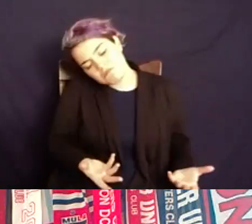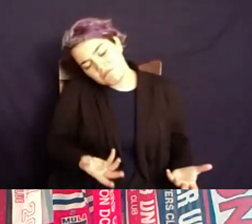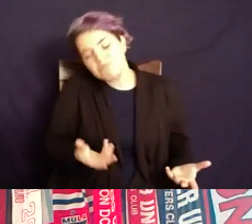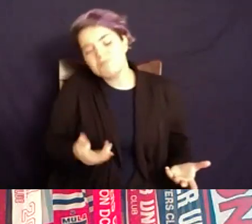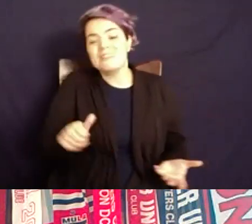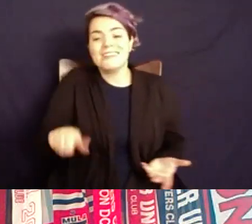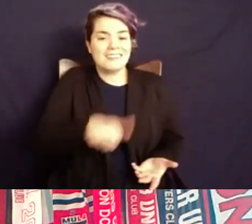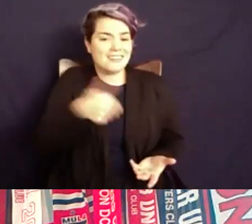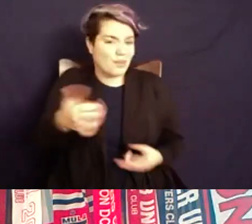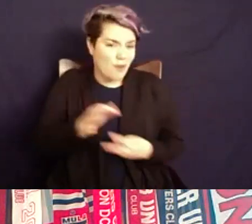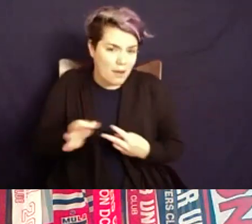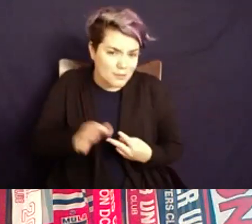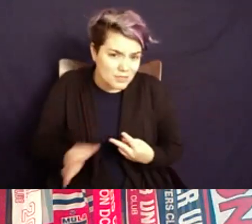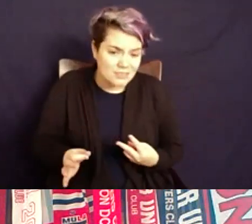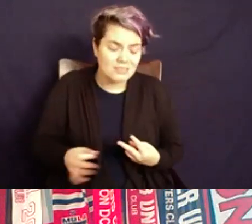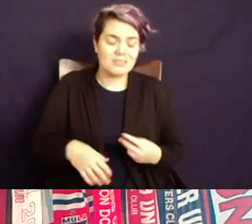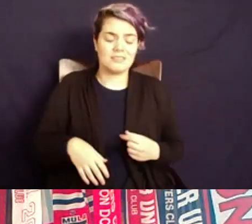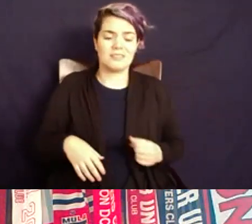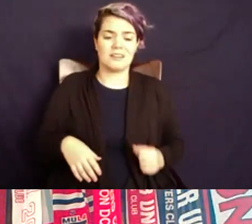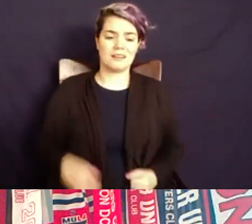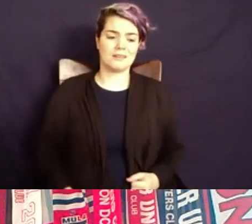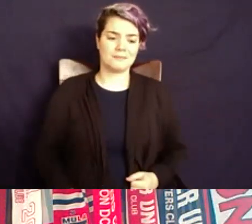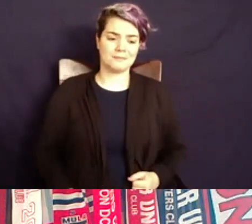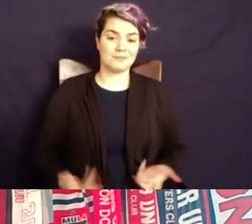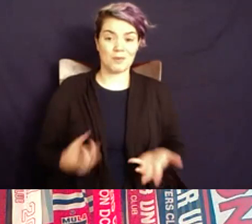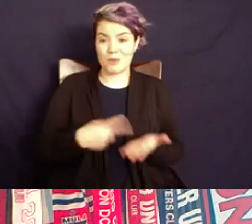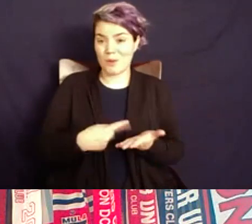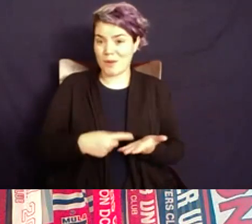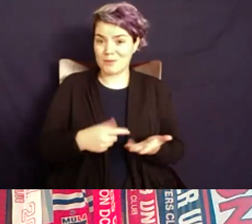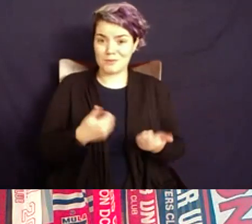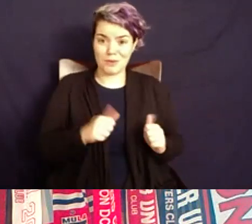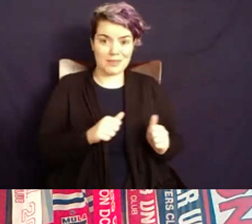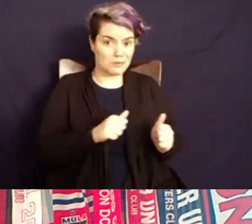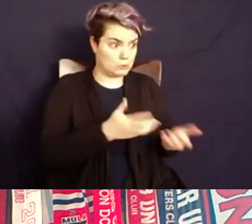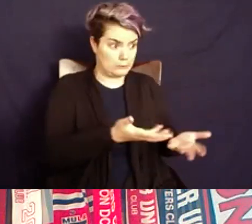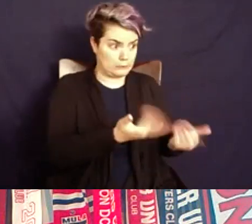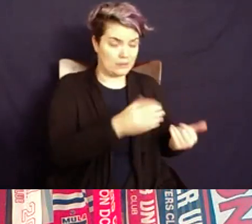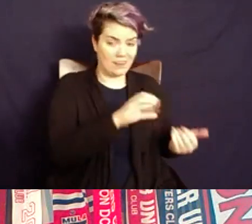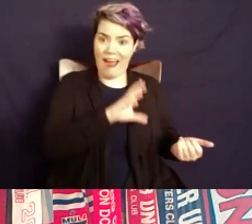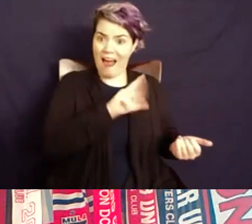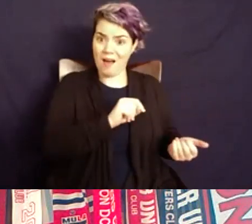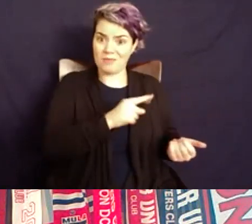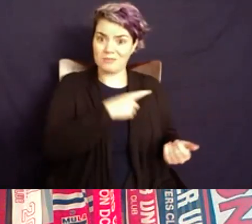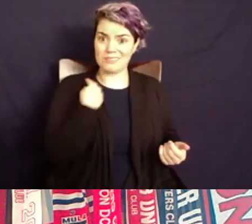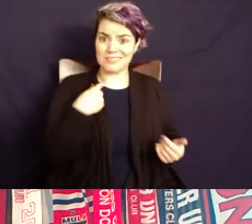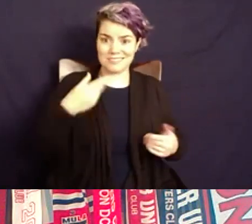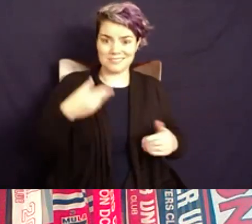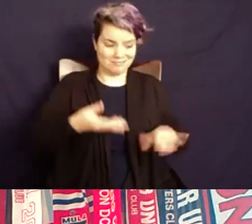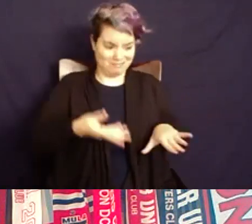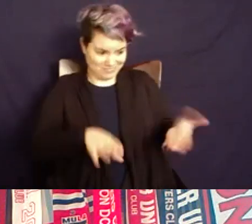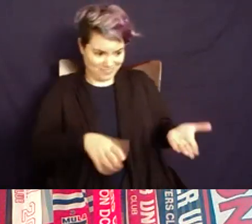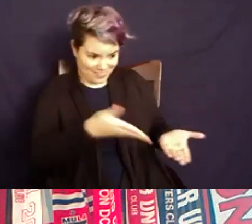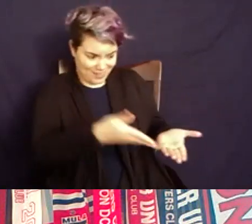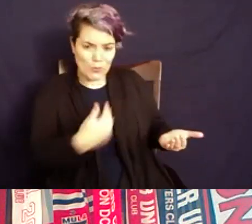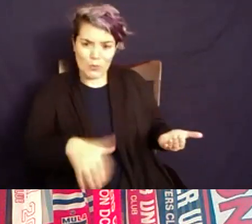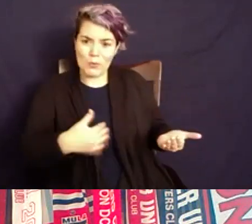and they, you know, when you're talking about trying to get people out because of a risk of death, I think they are certainly,